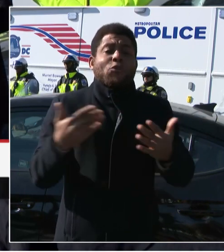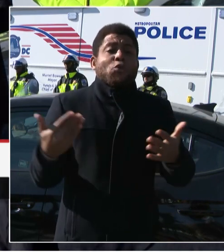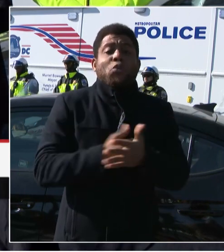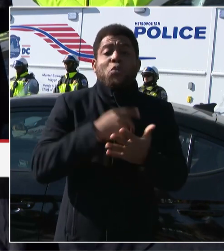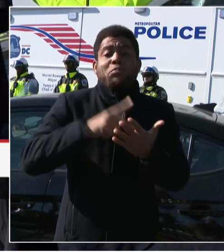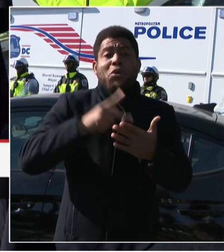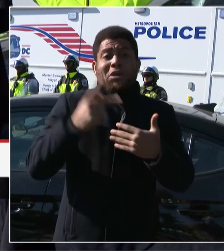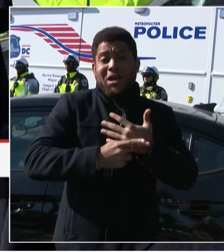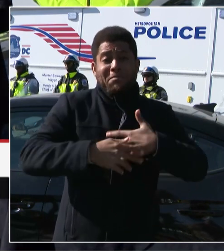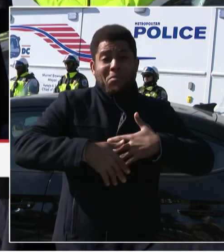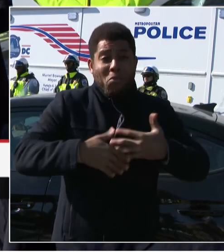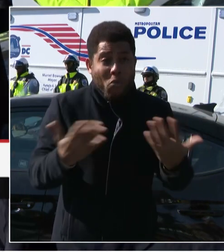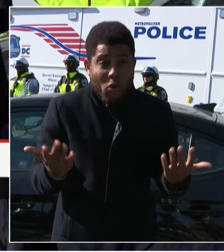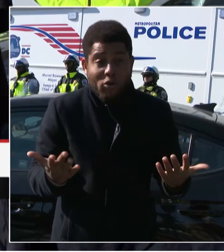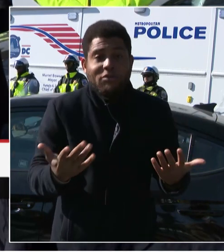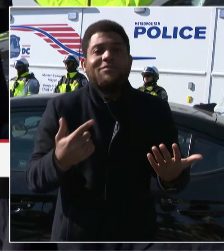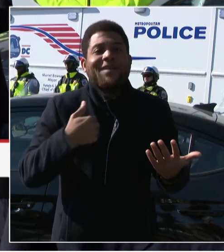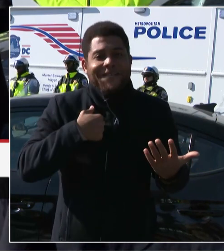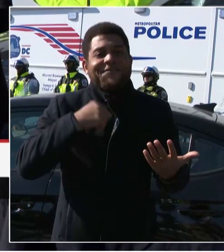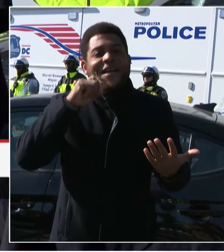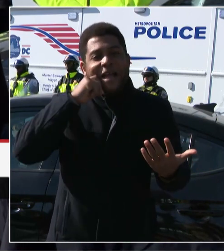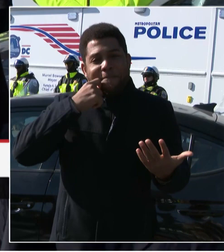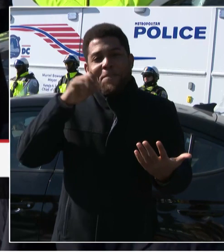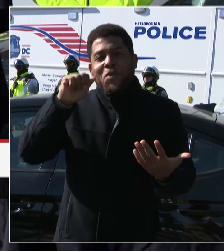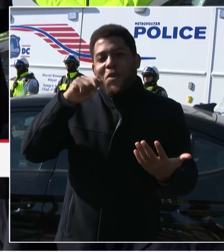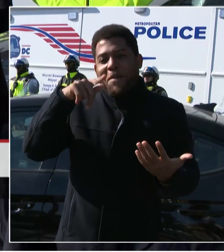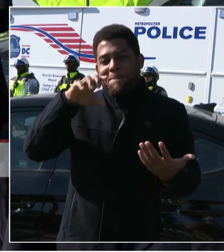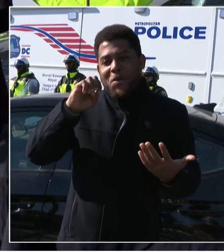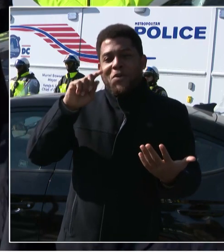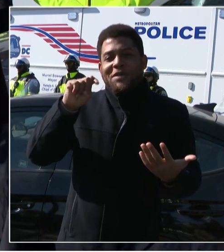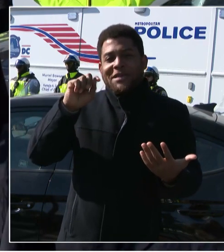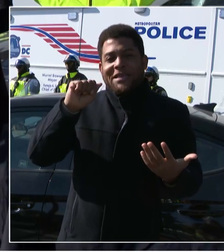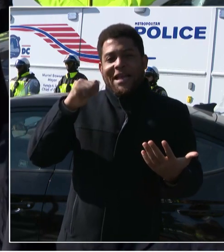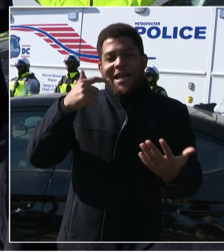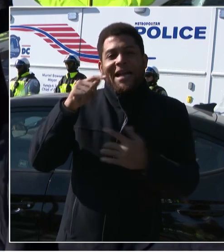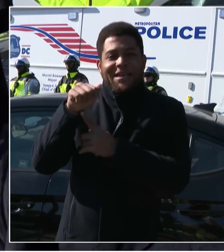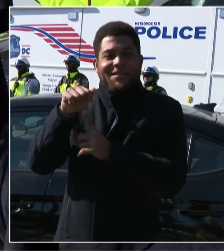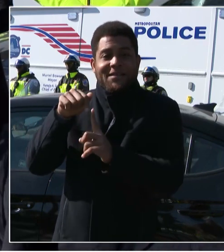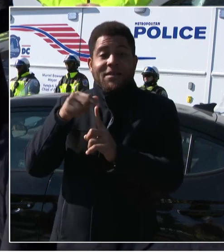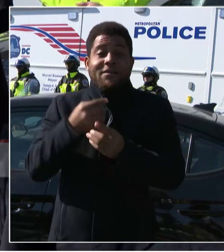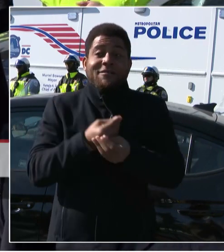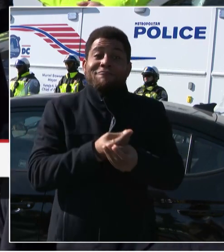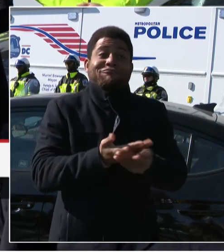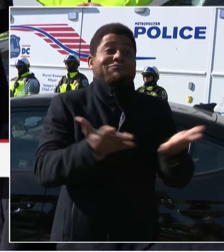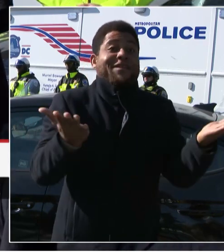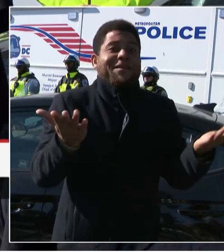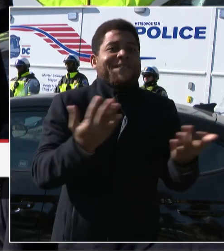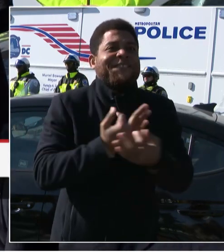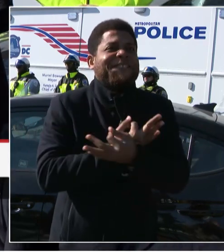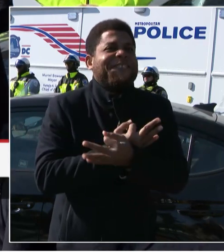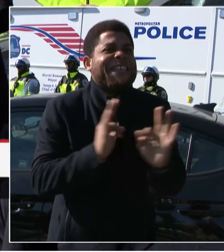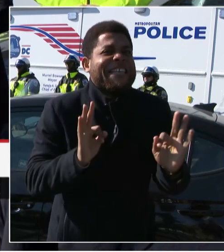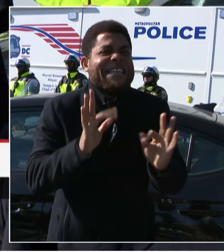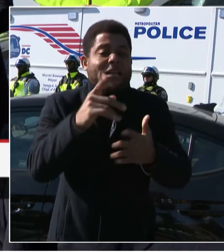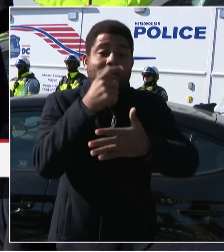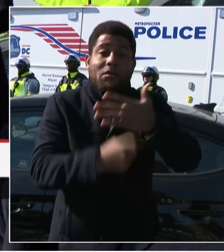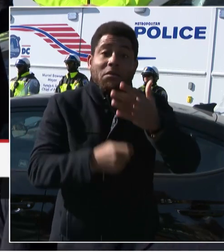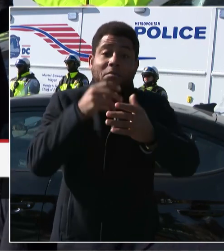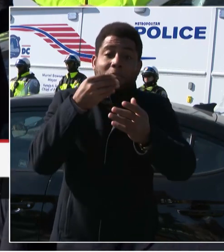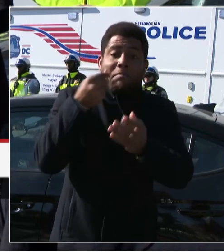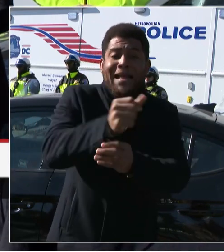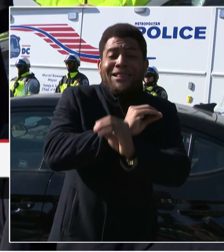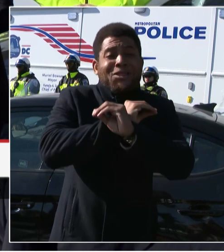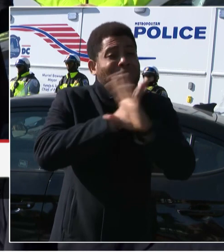distribute Apple AirTag and tile tracking tags at no cost to DC residents. During this